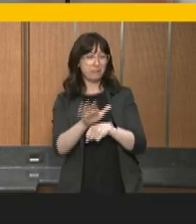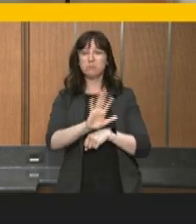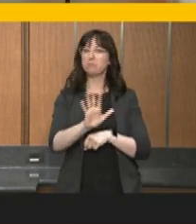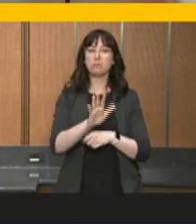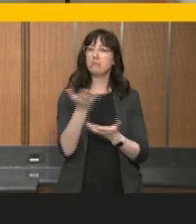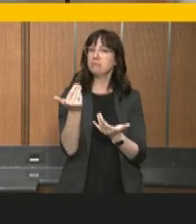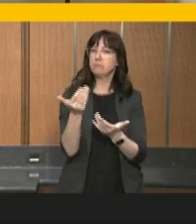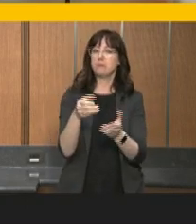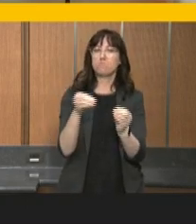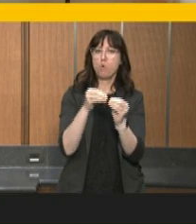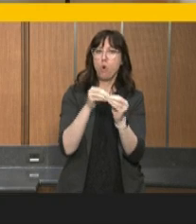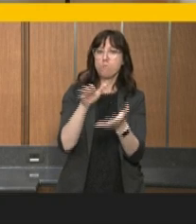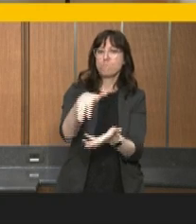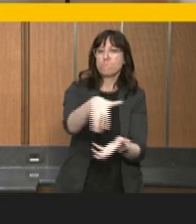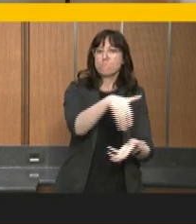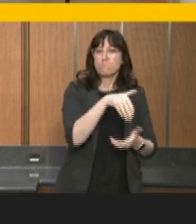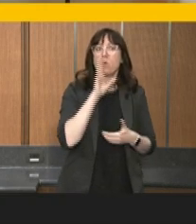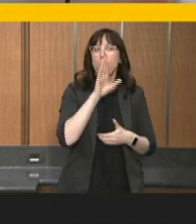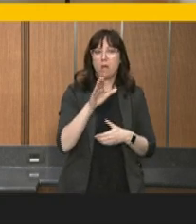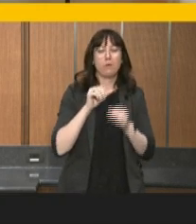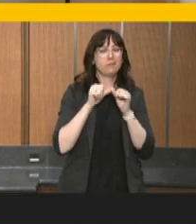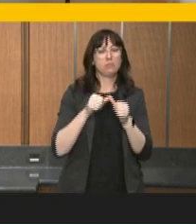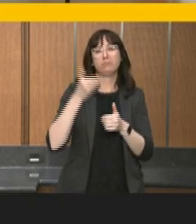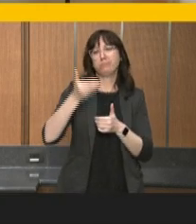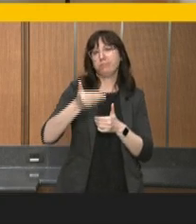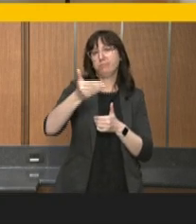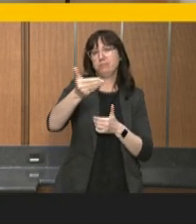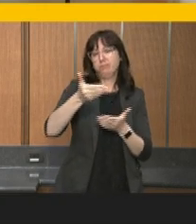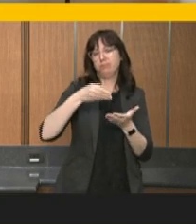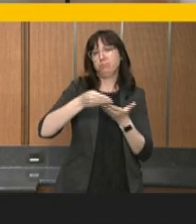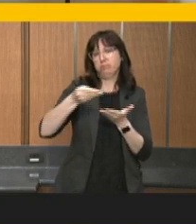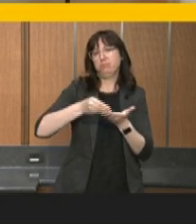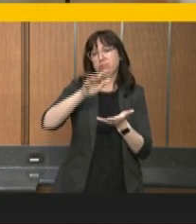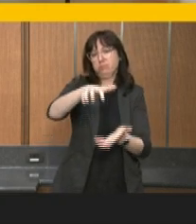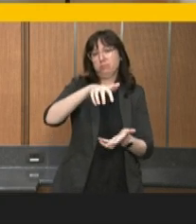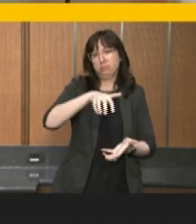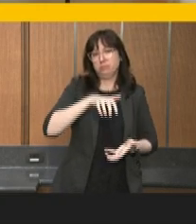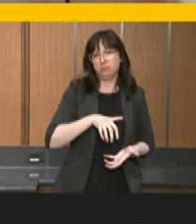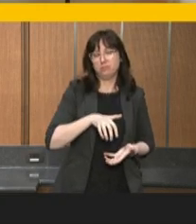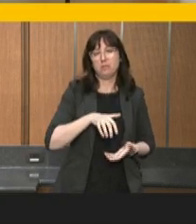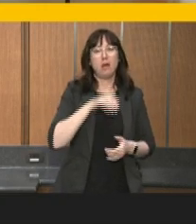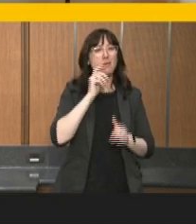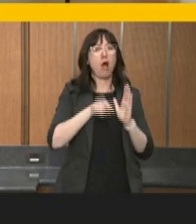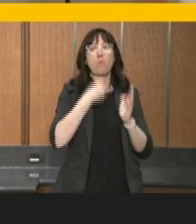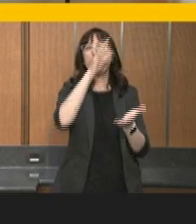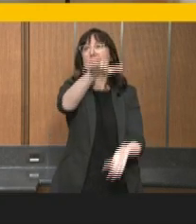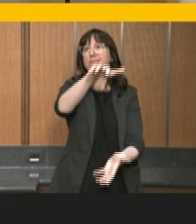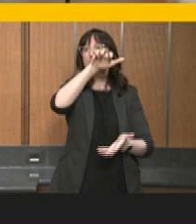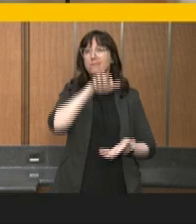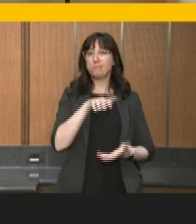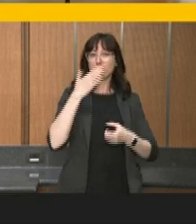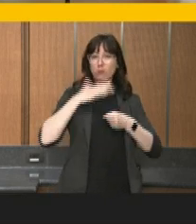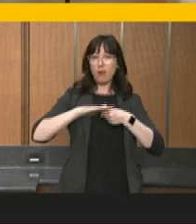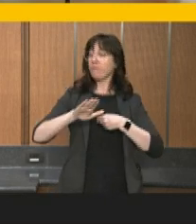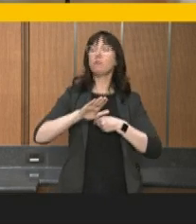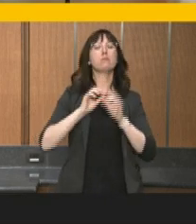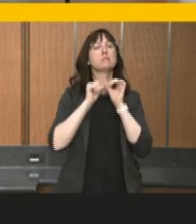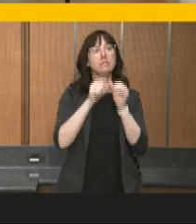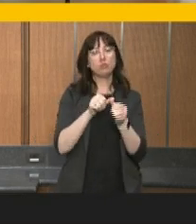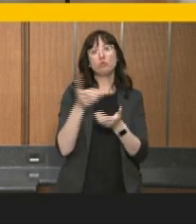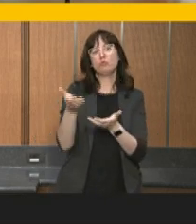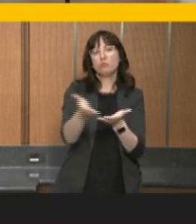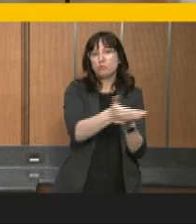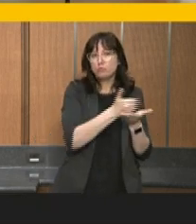more on an ongoing basis. So this is not a sort of a static reality. But the reality is that there is